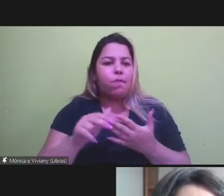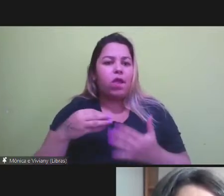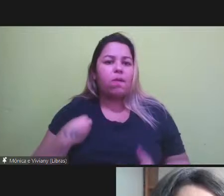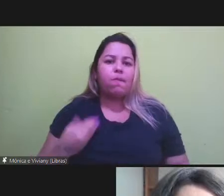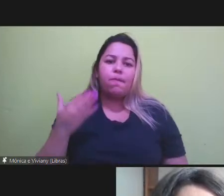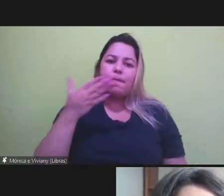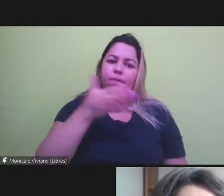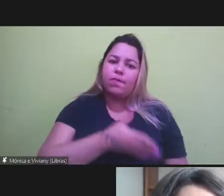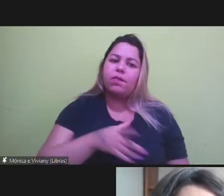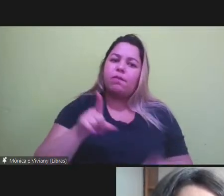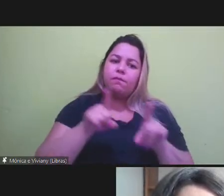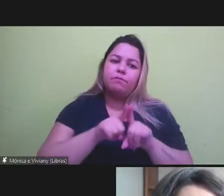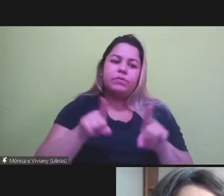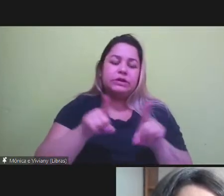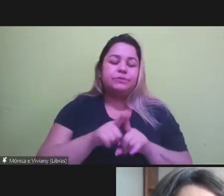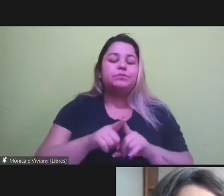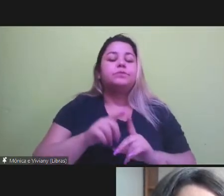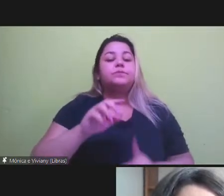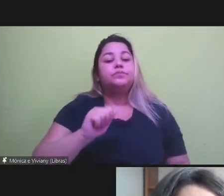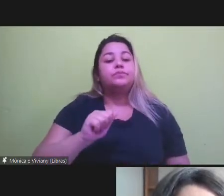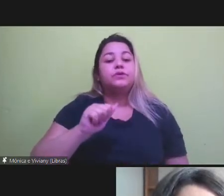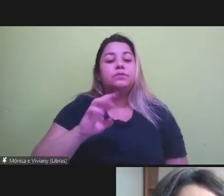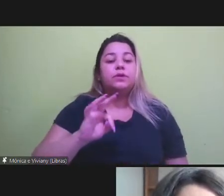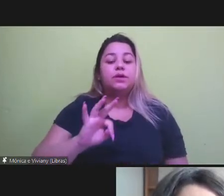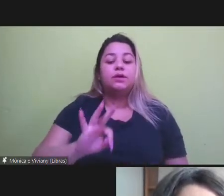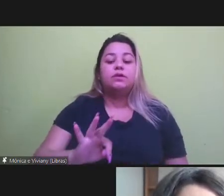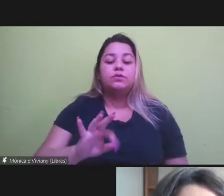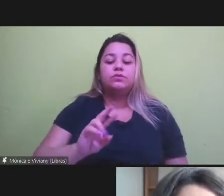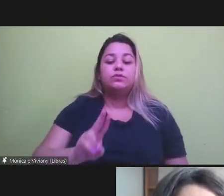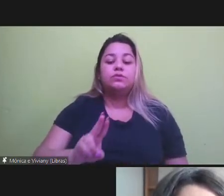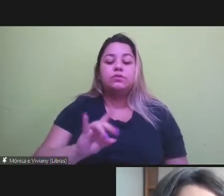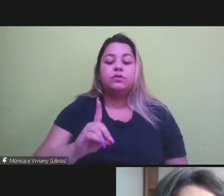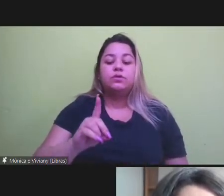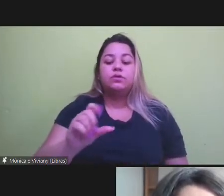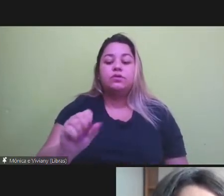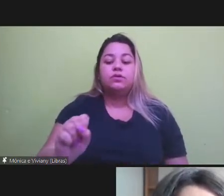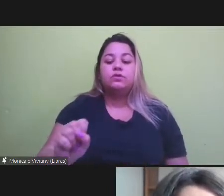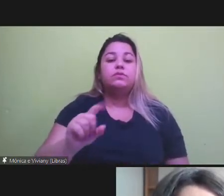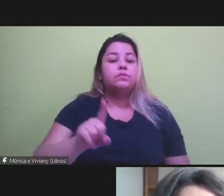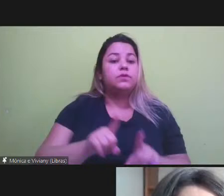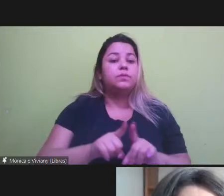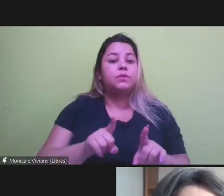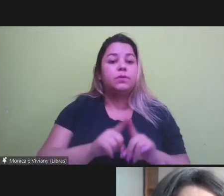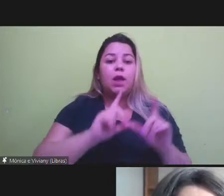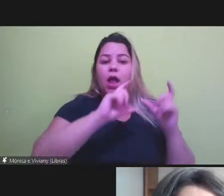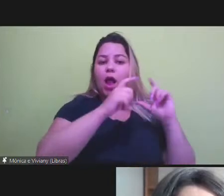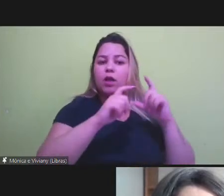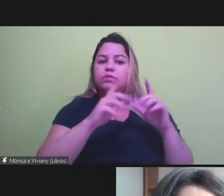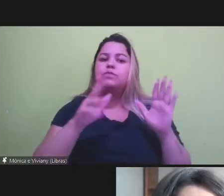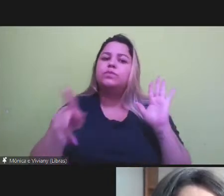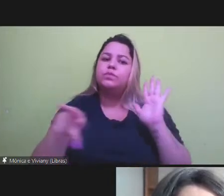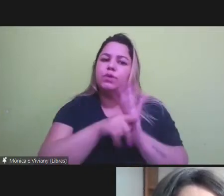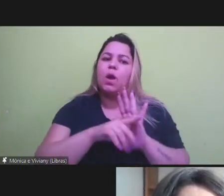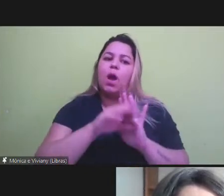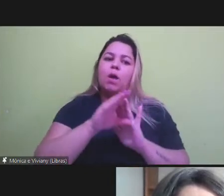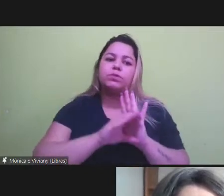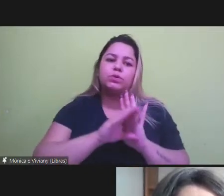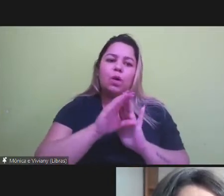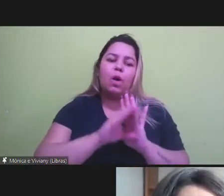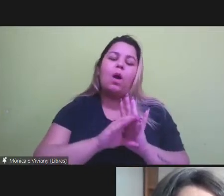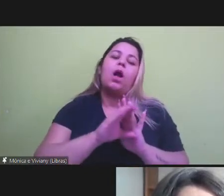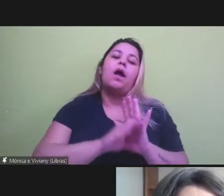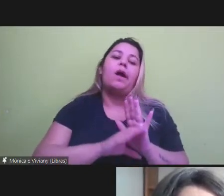many participations. They are activities that some of them come from the traditional, from the